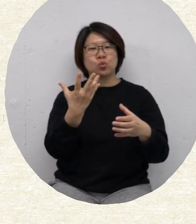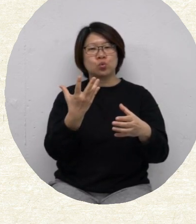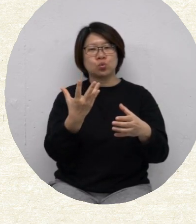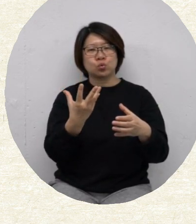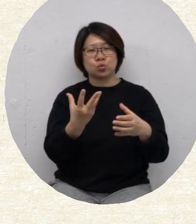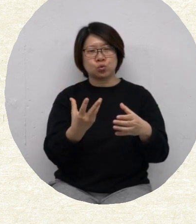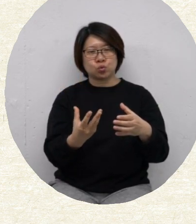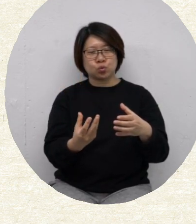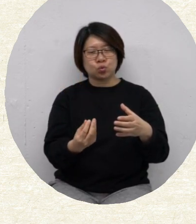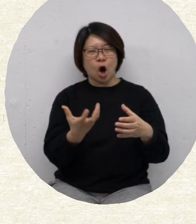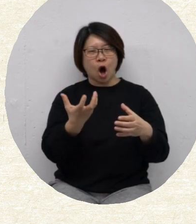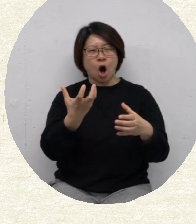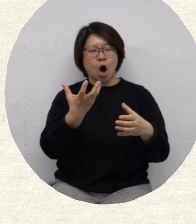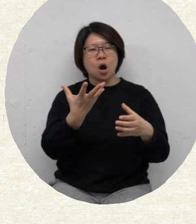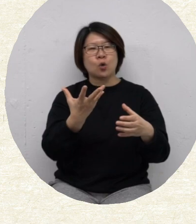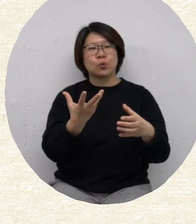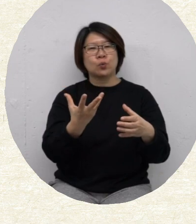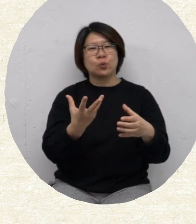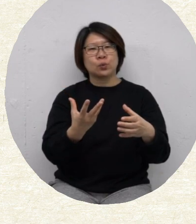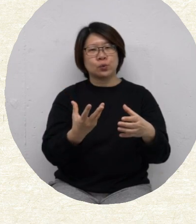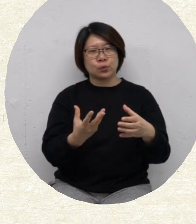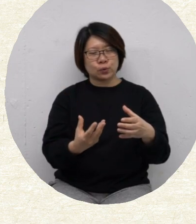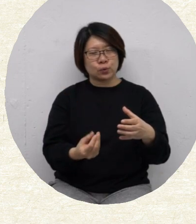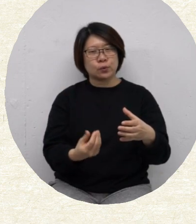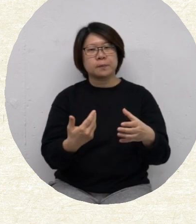out plaster molds at the end.